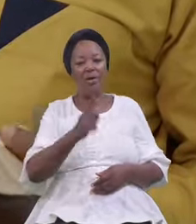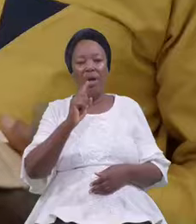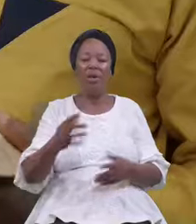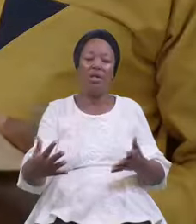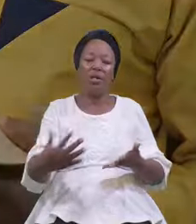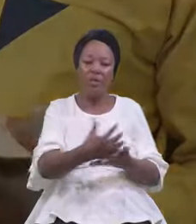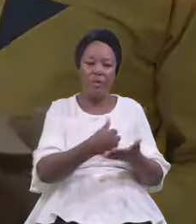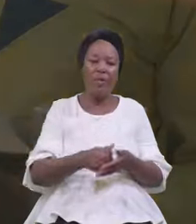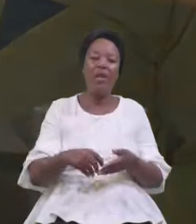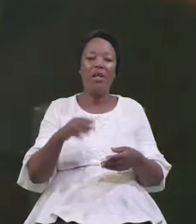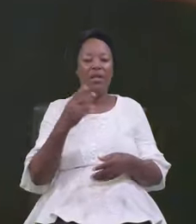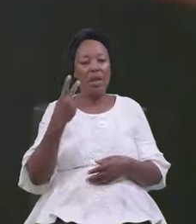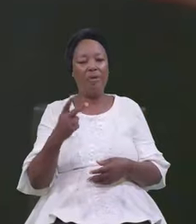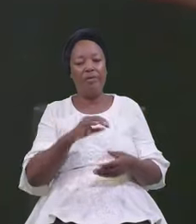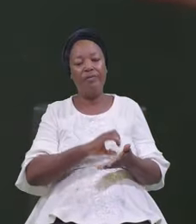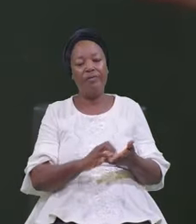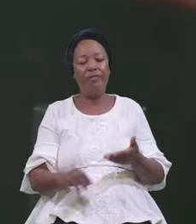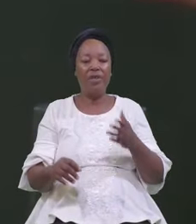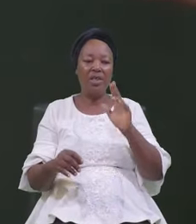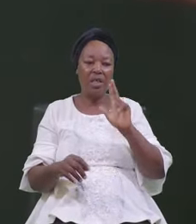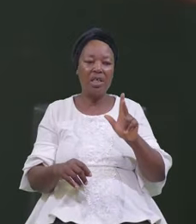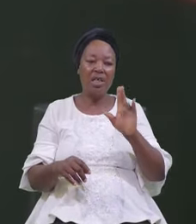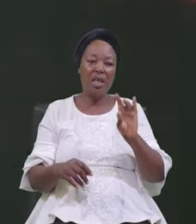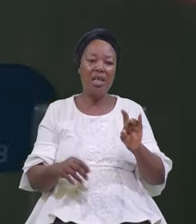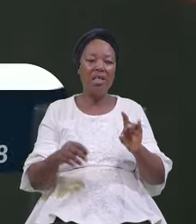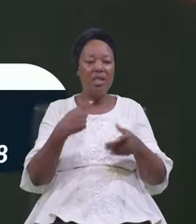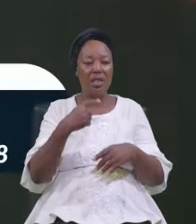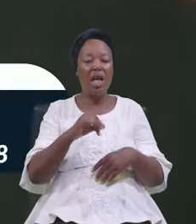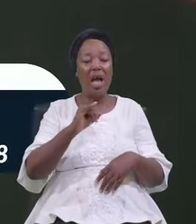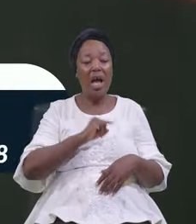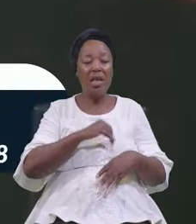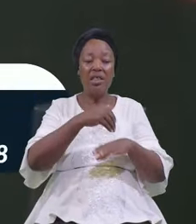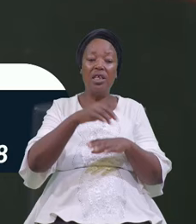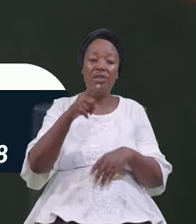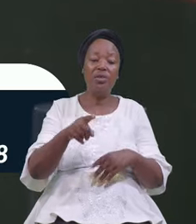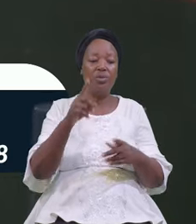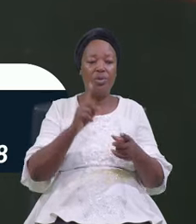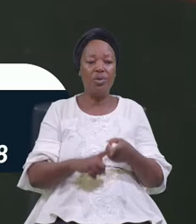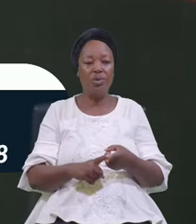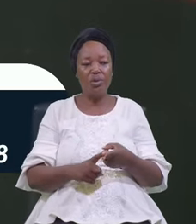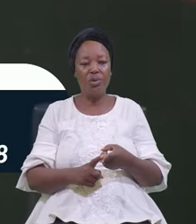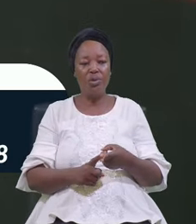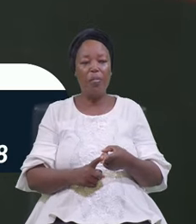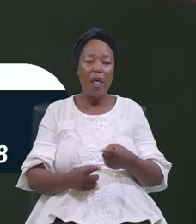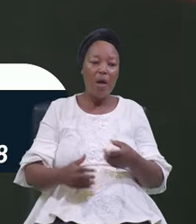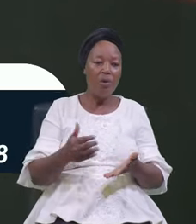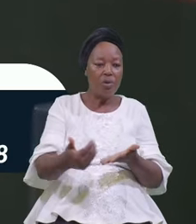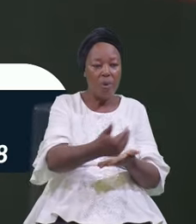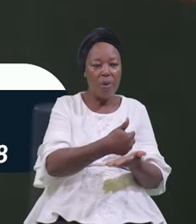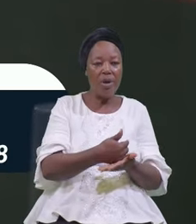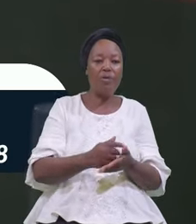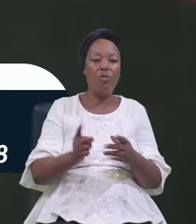Verse 38, it says, I sent you to reap that whereon ye bestowed